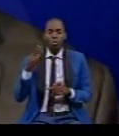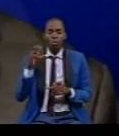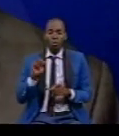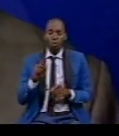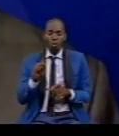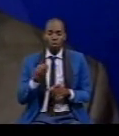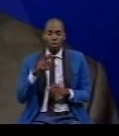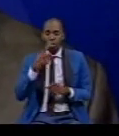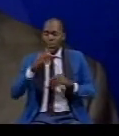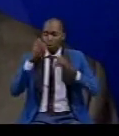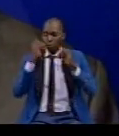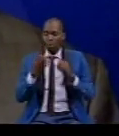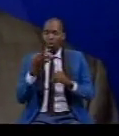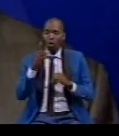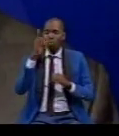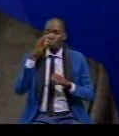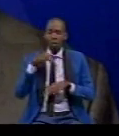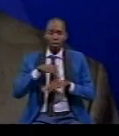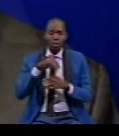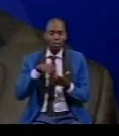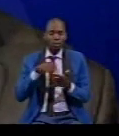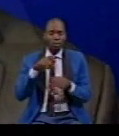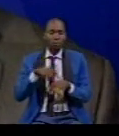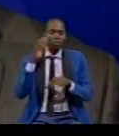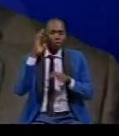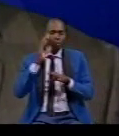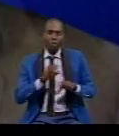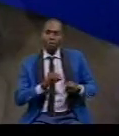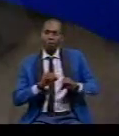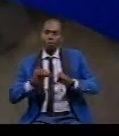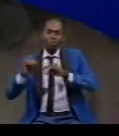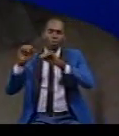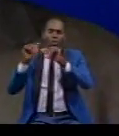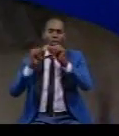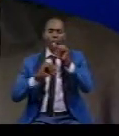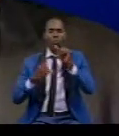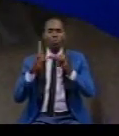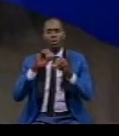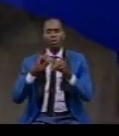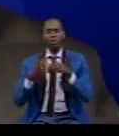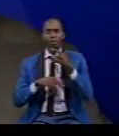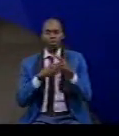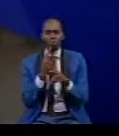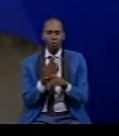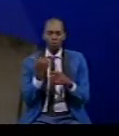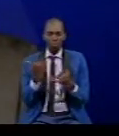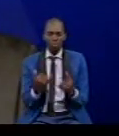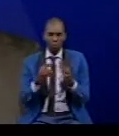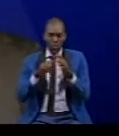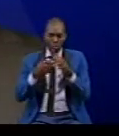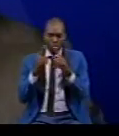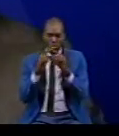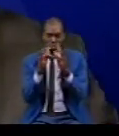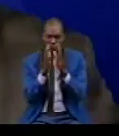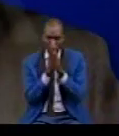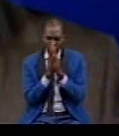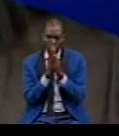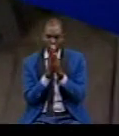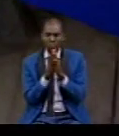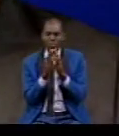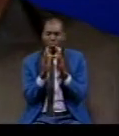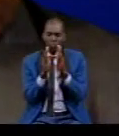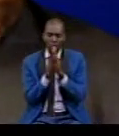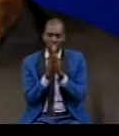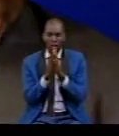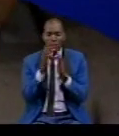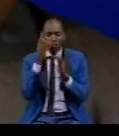yesterday, but you said that last Sunday, but you said that last time. It's not only to